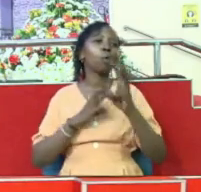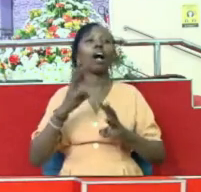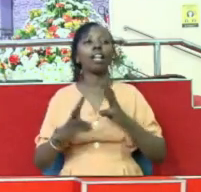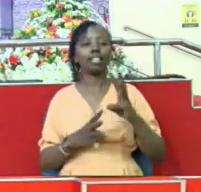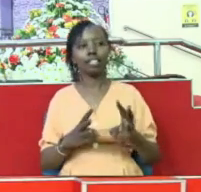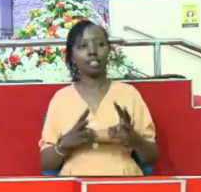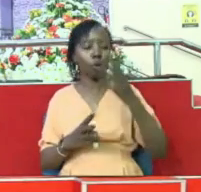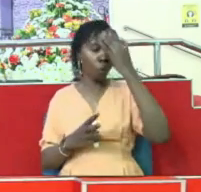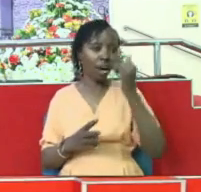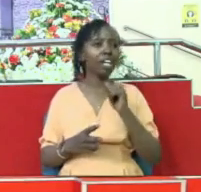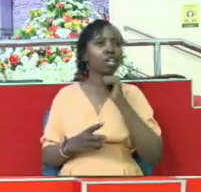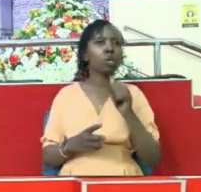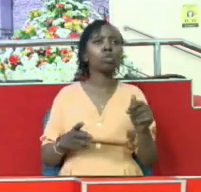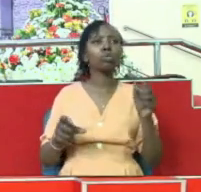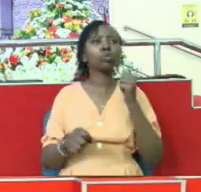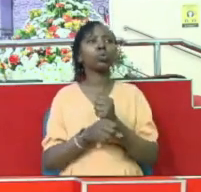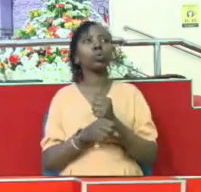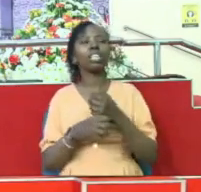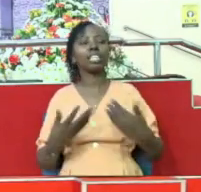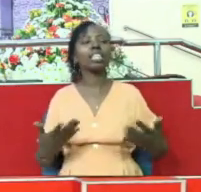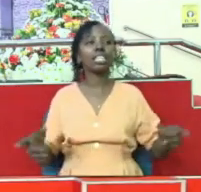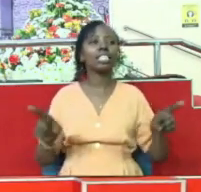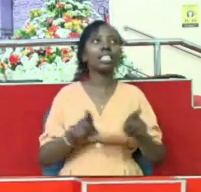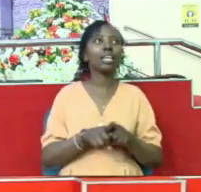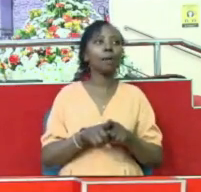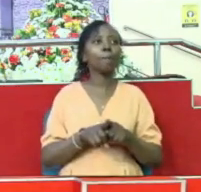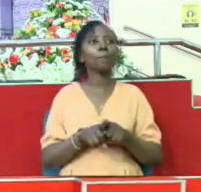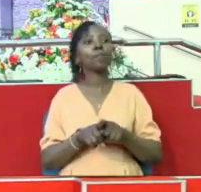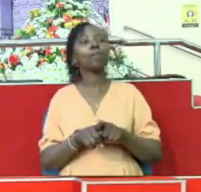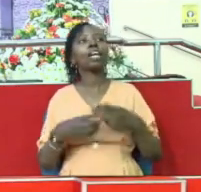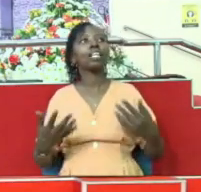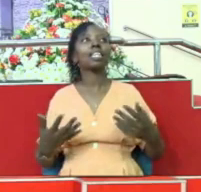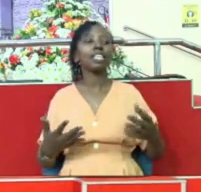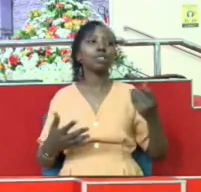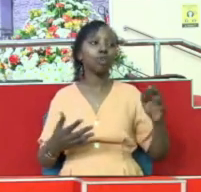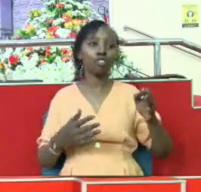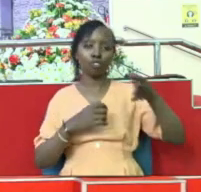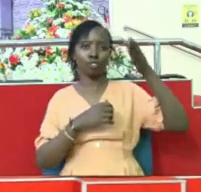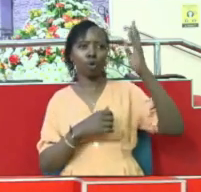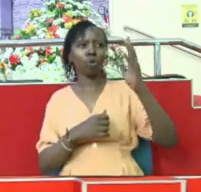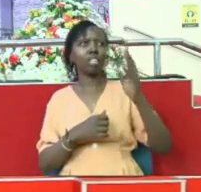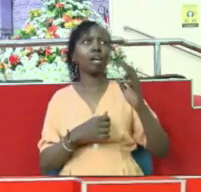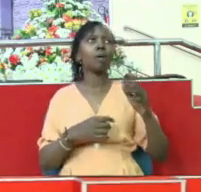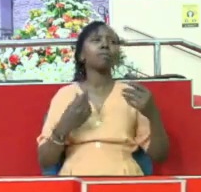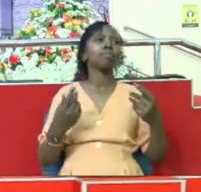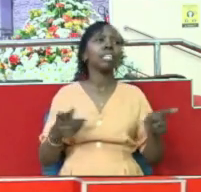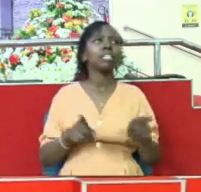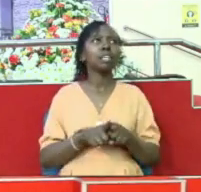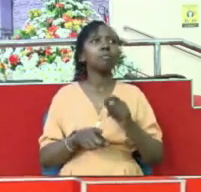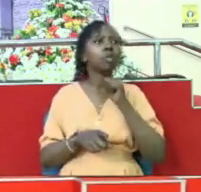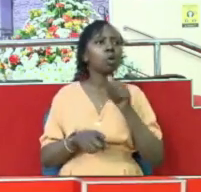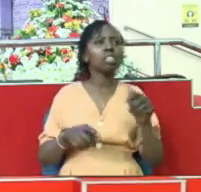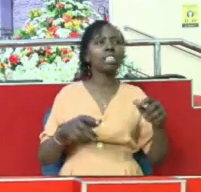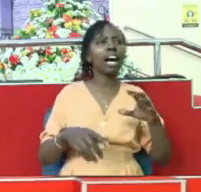Because they were Gentiles. They were not being circumcised. They had no problem with kosher or